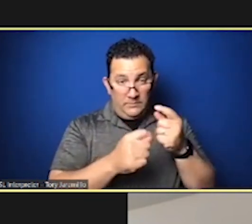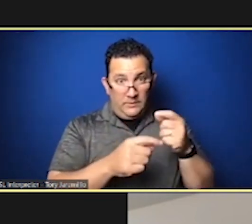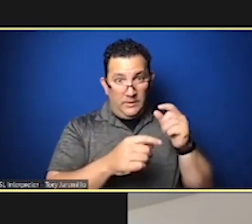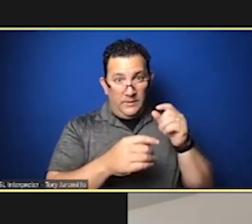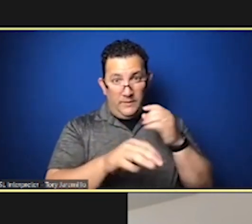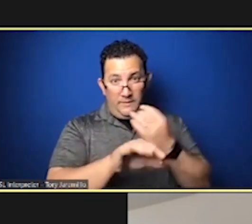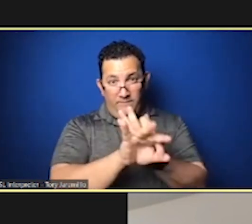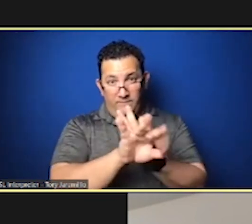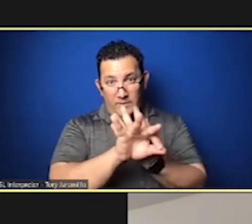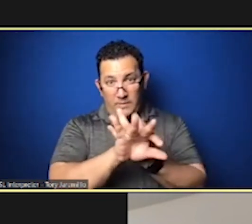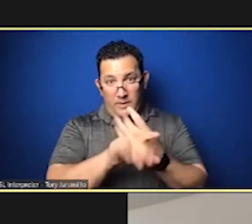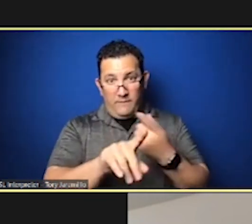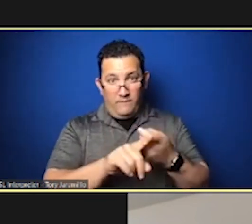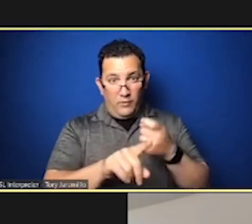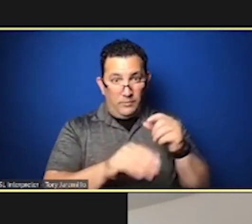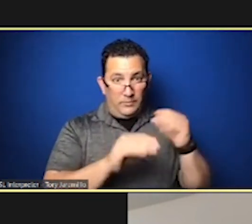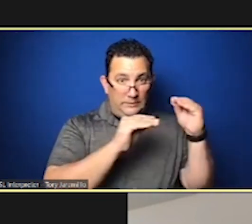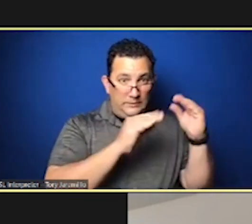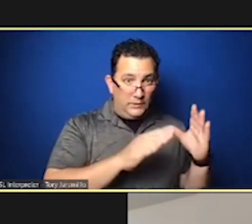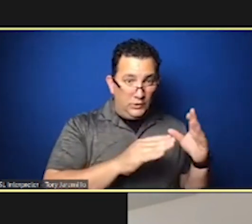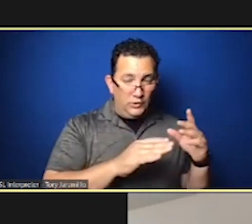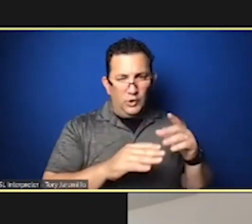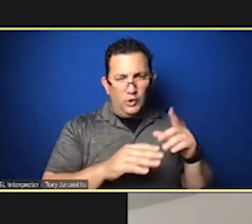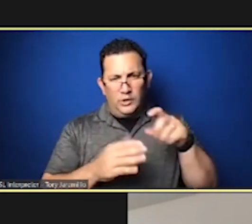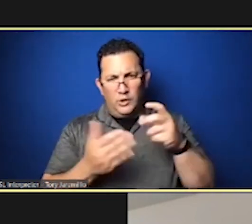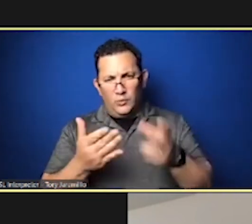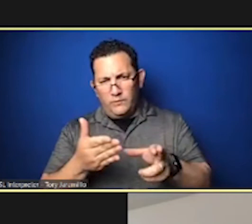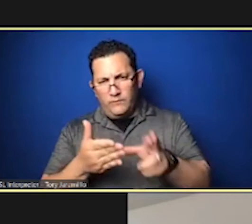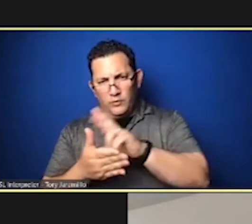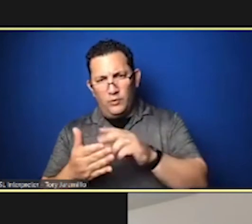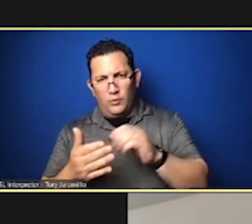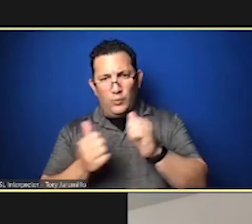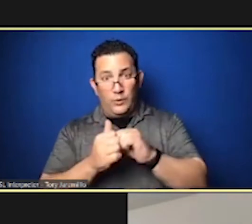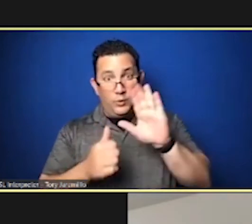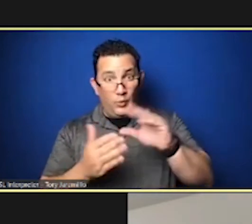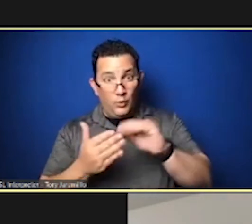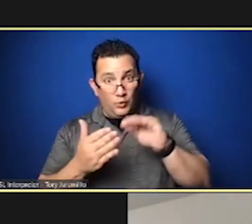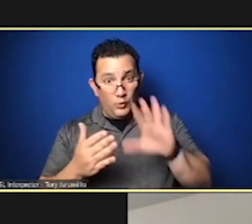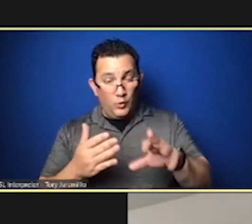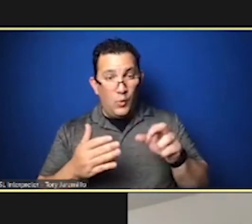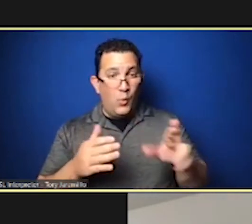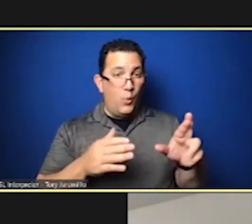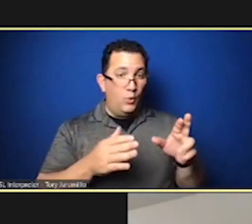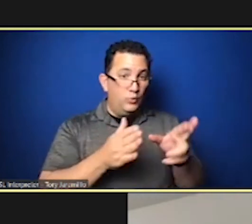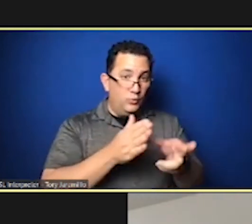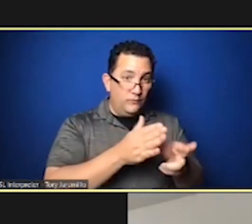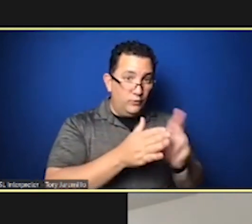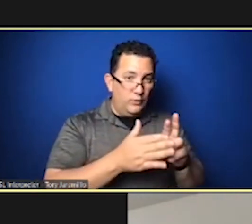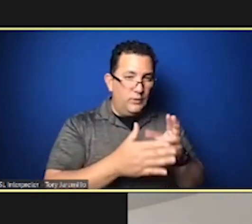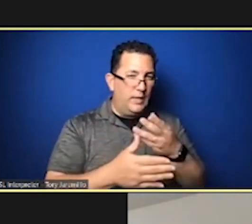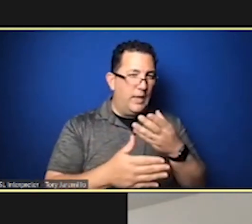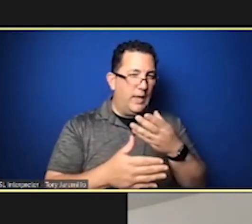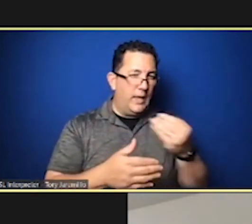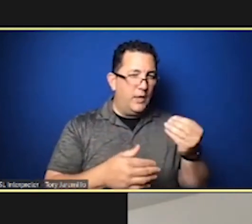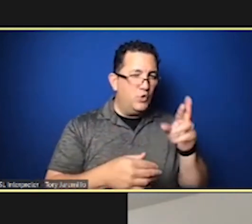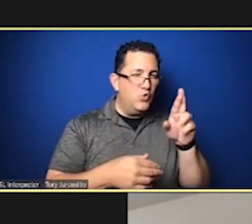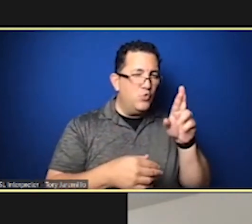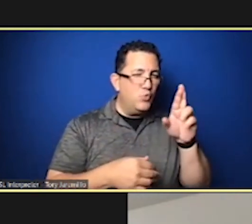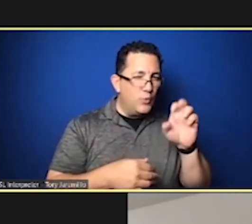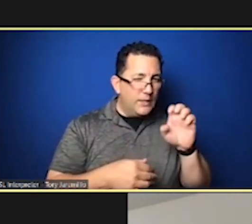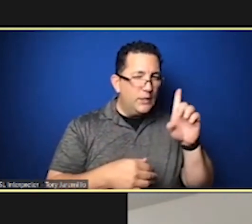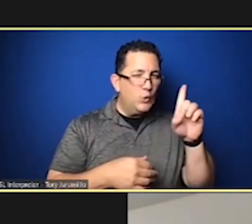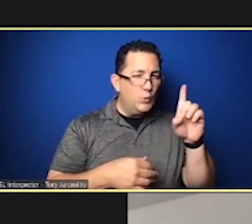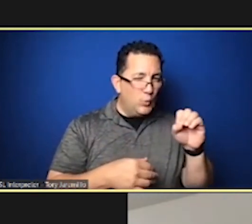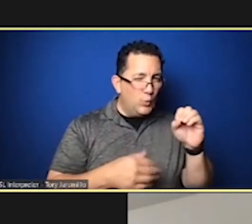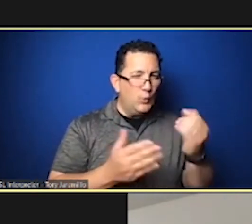to either review it with your student or even review it and redo some things if the scores are